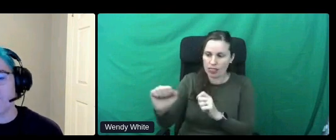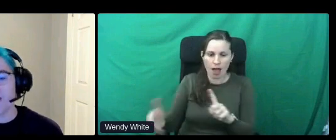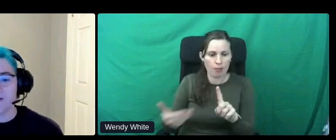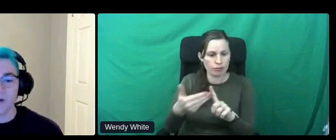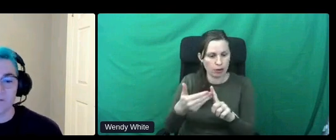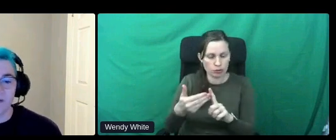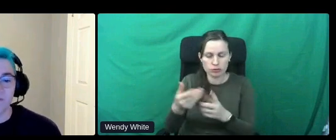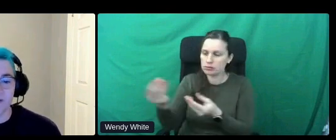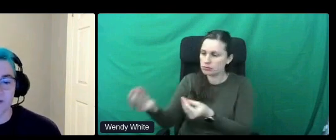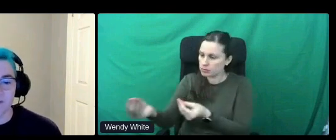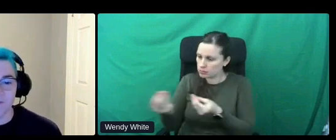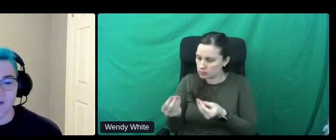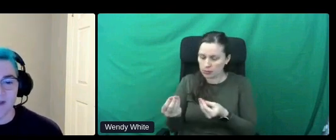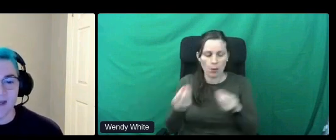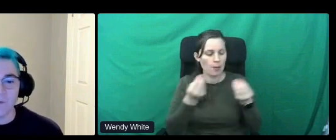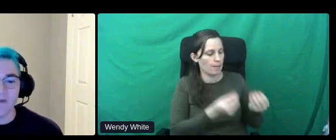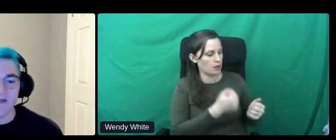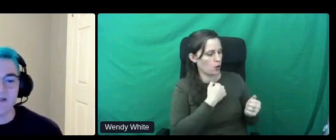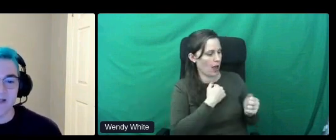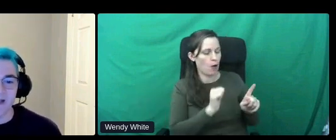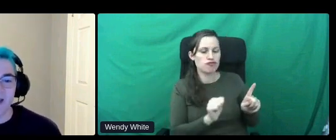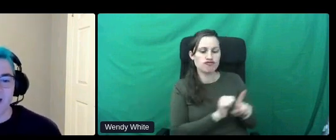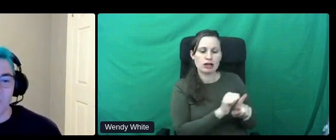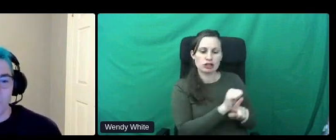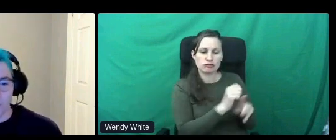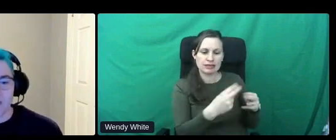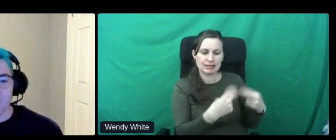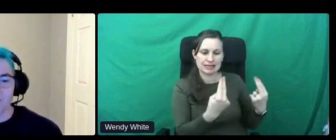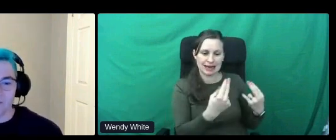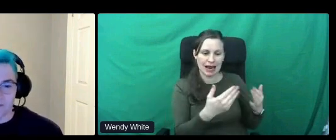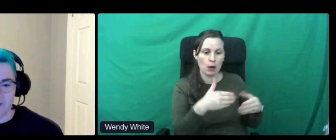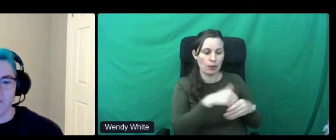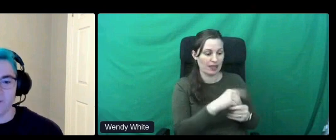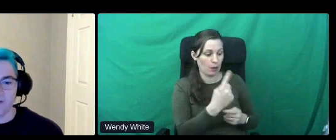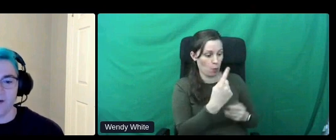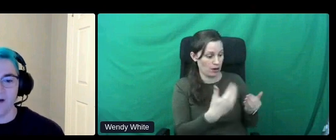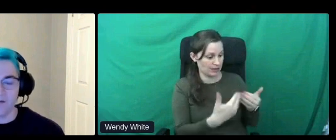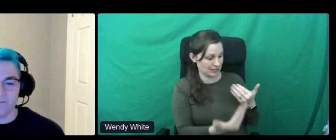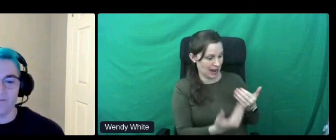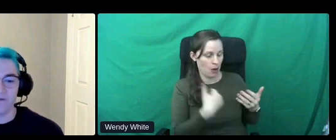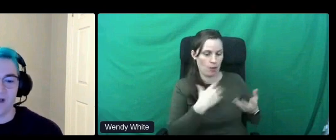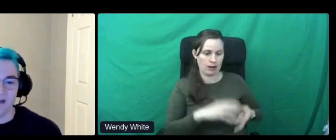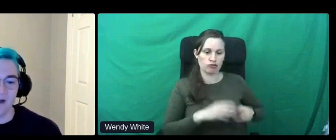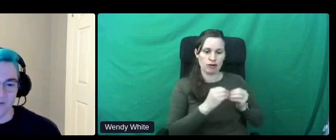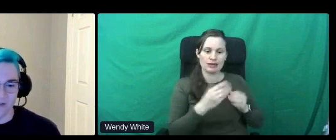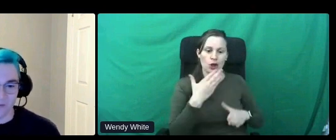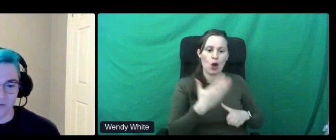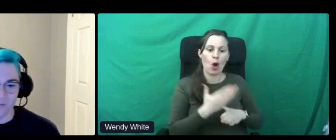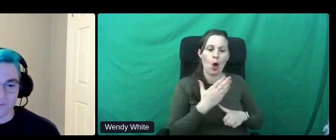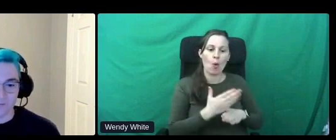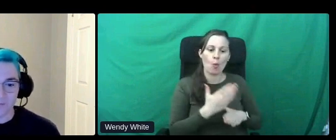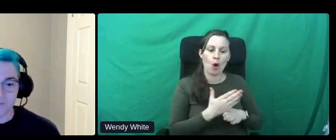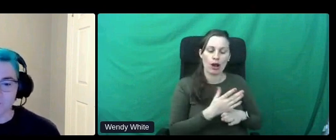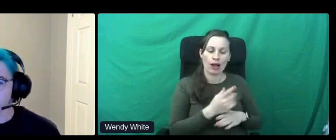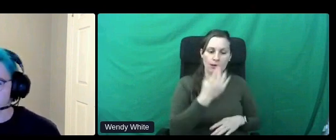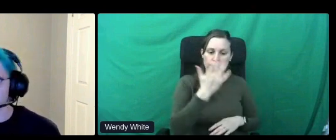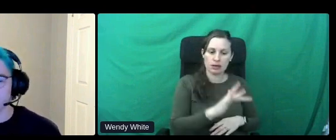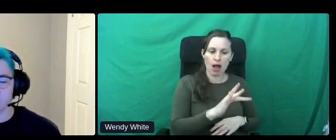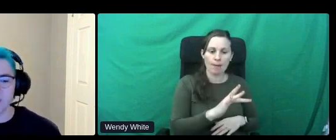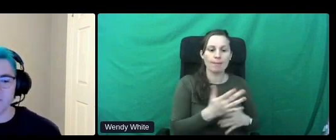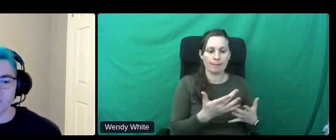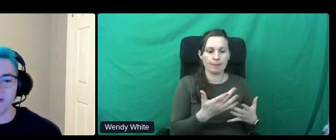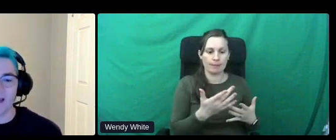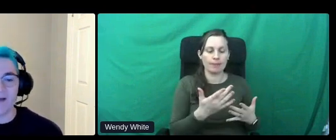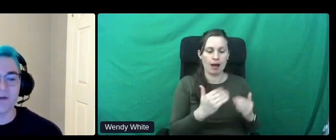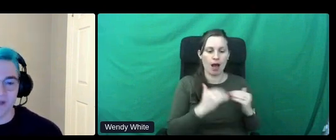We went back to our rendering team, and within a day had a working prototype of the high contrast mode. Sure, it